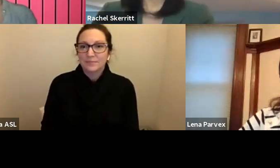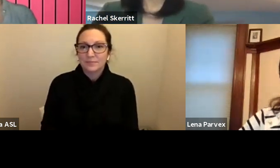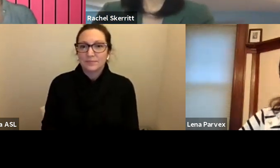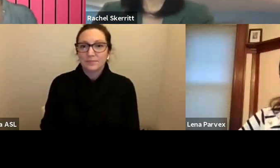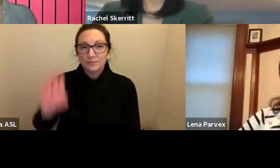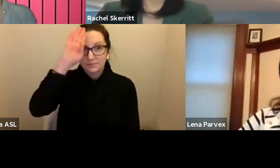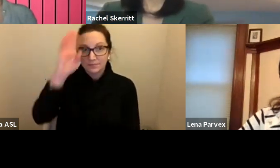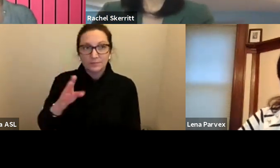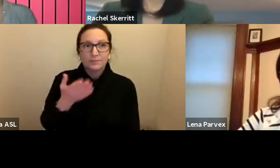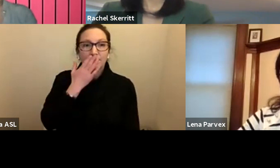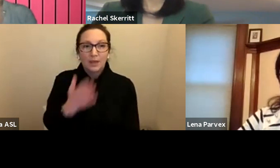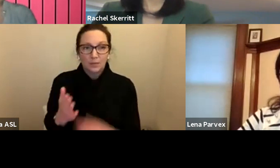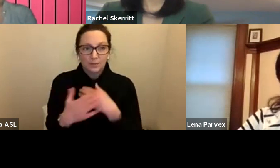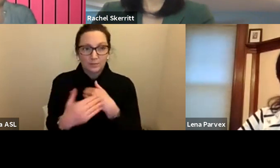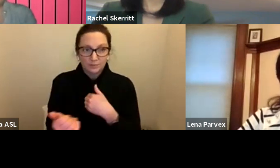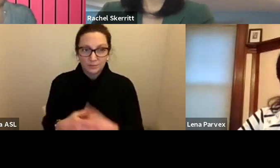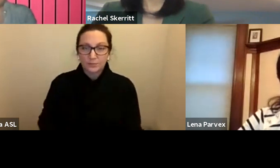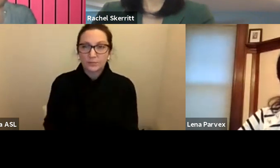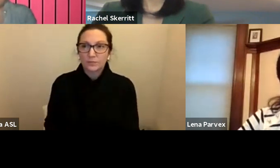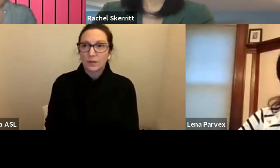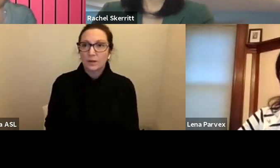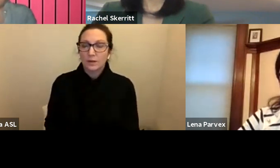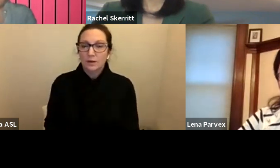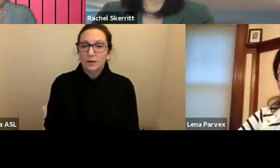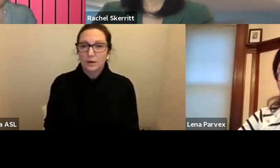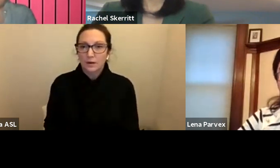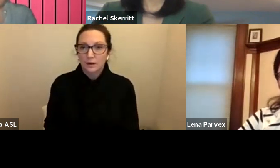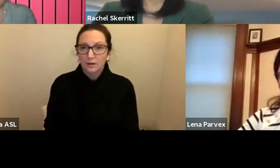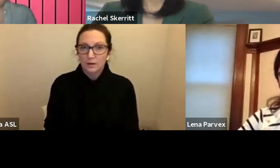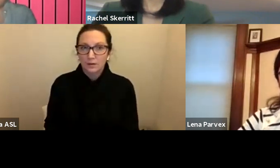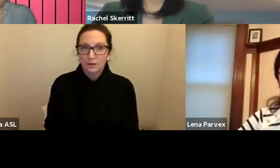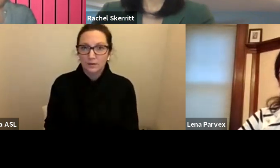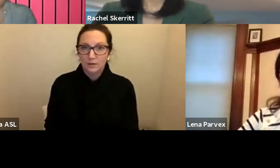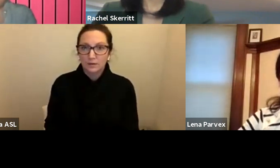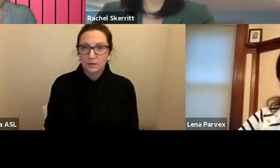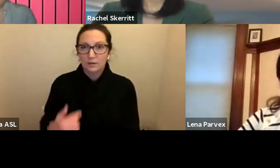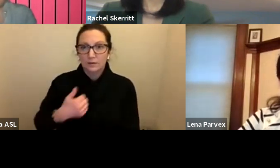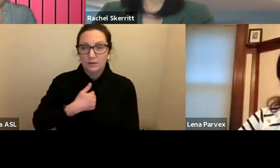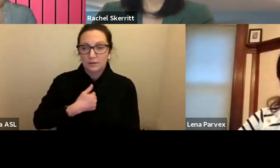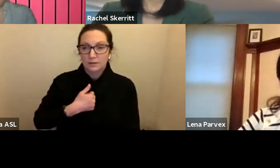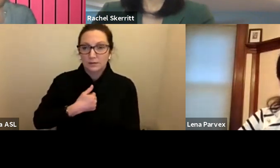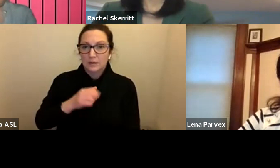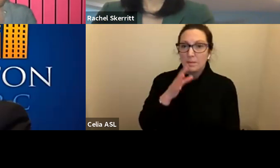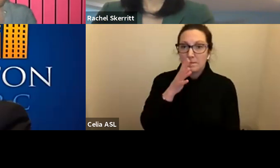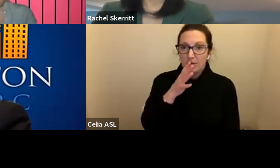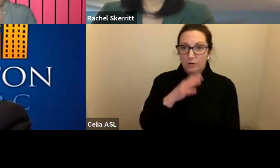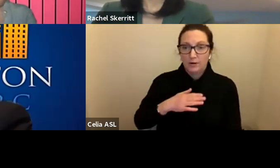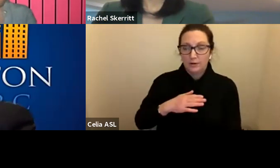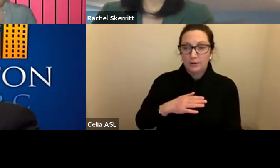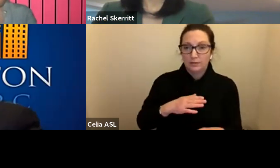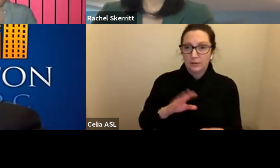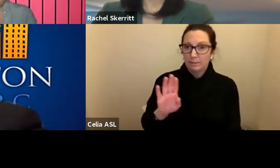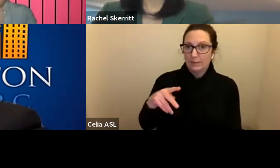Hello, thank you for giving me this chance to talk. I am a mother of a BPS student